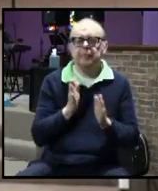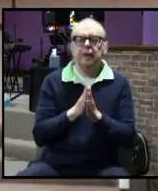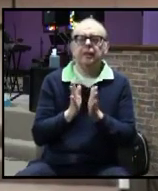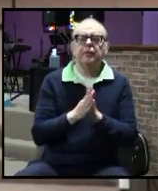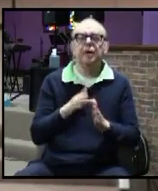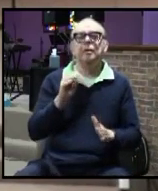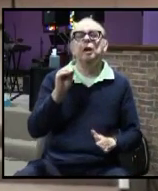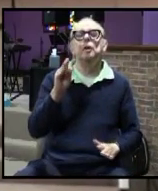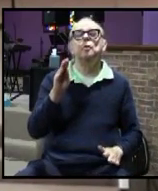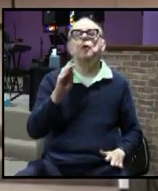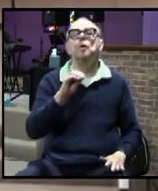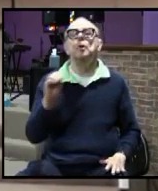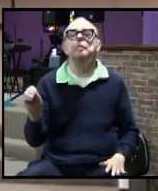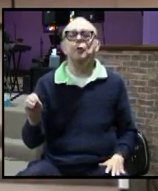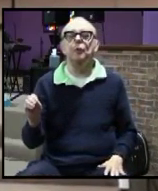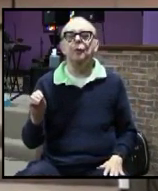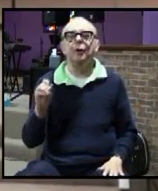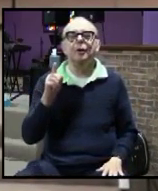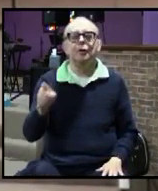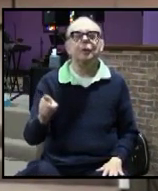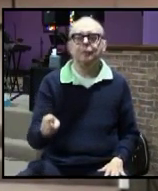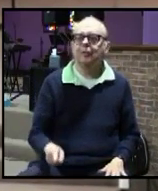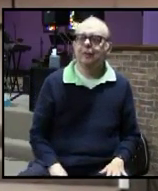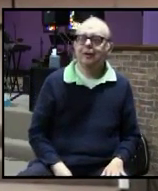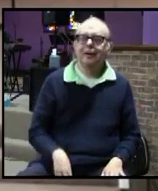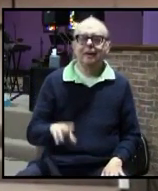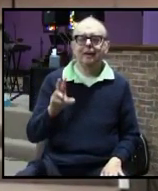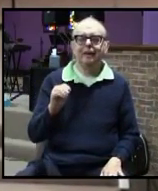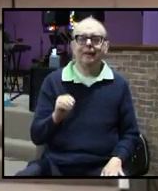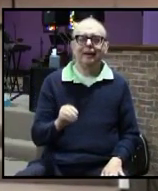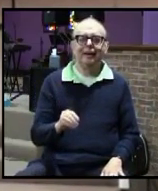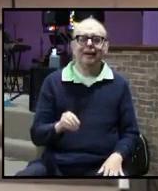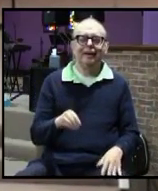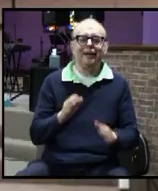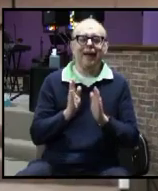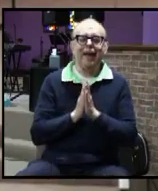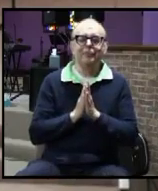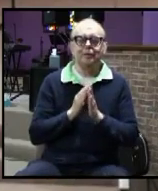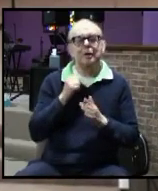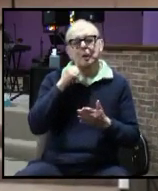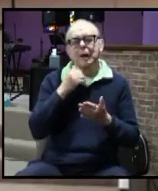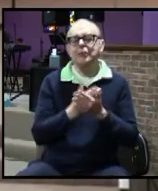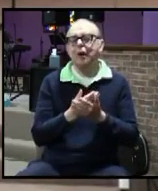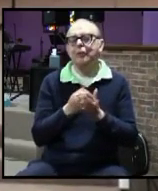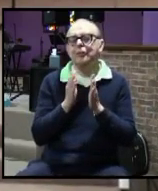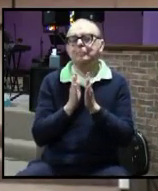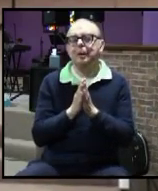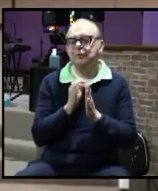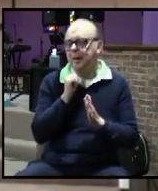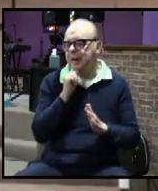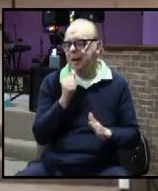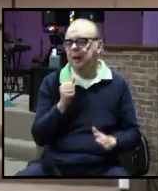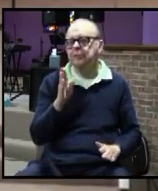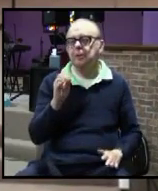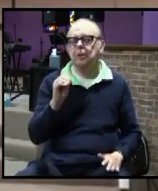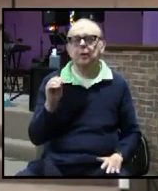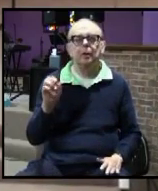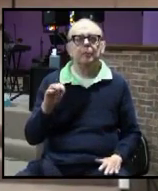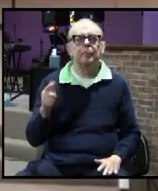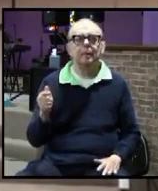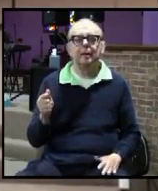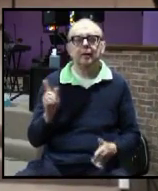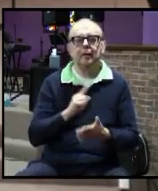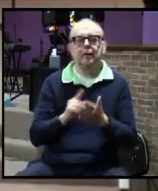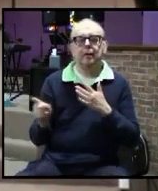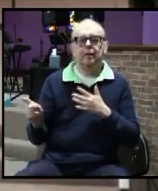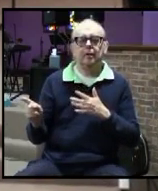you. So don't boo me, and you can answer her prayers. So, but anyway, so